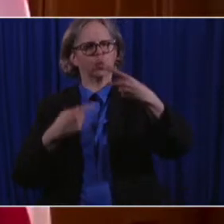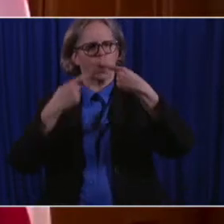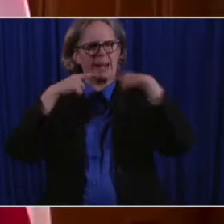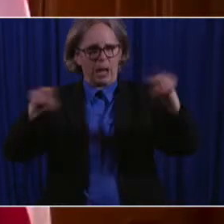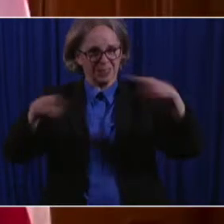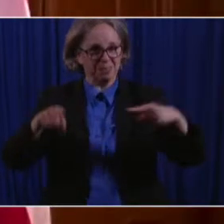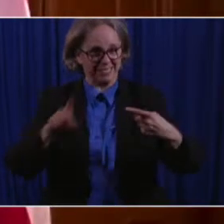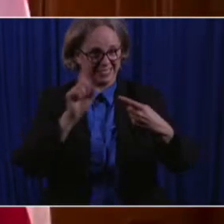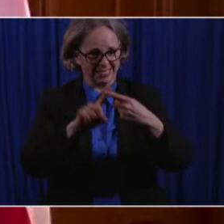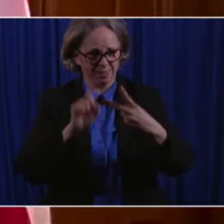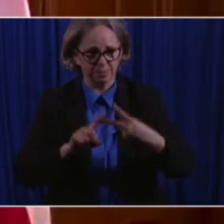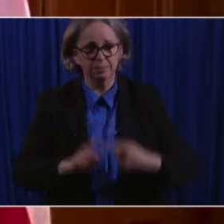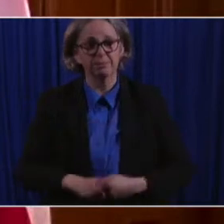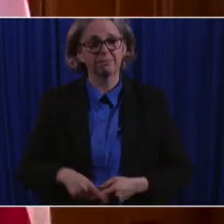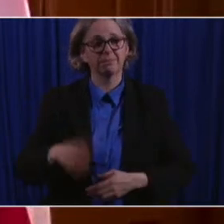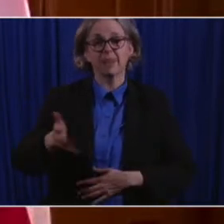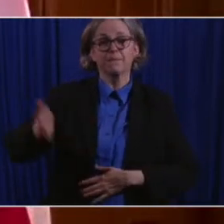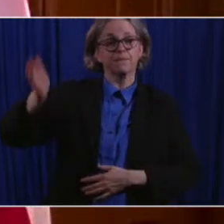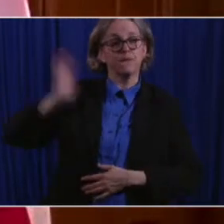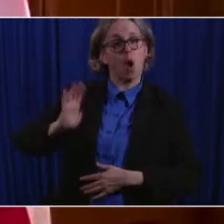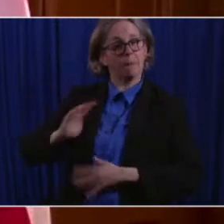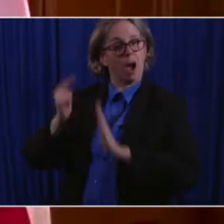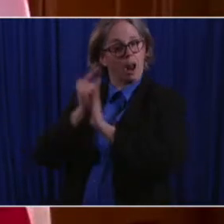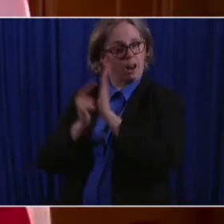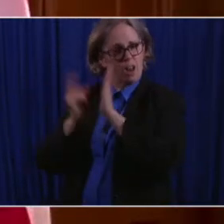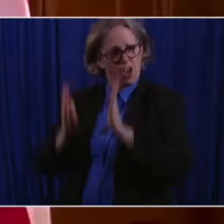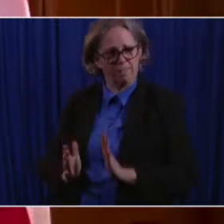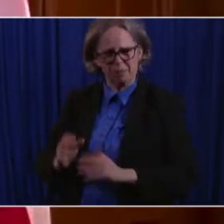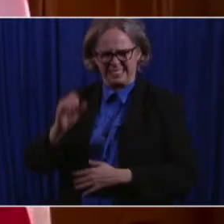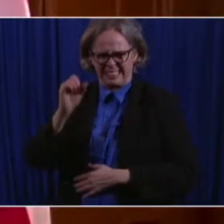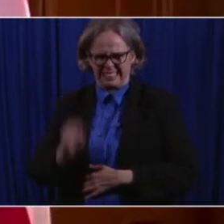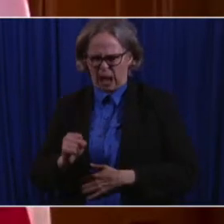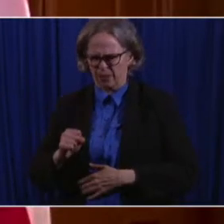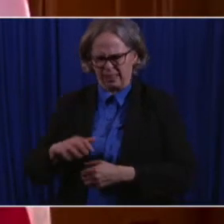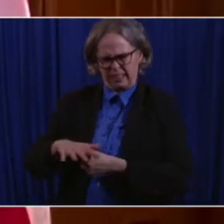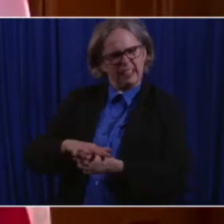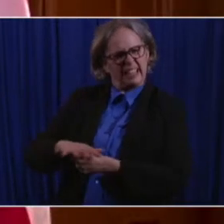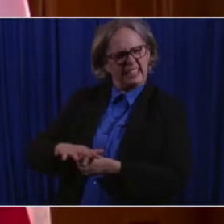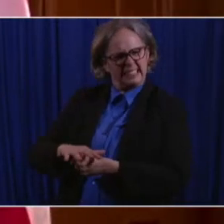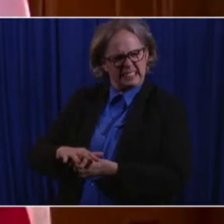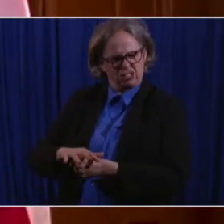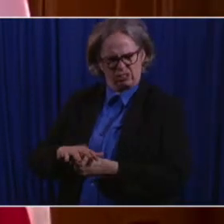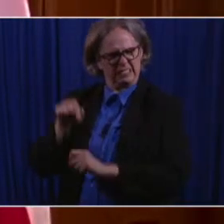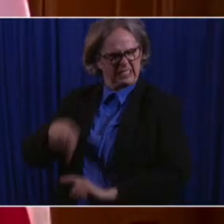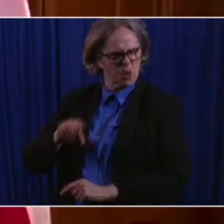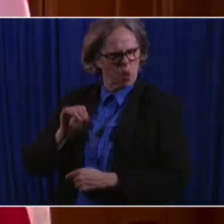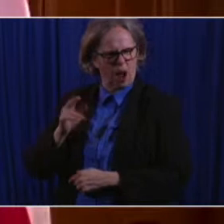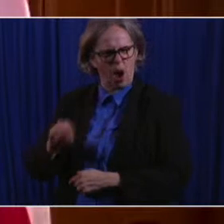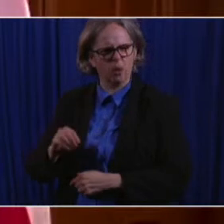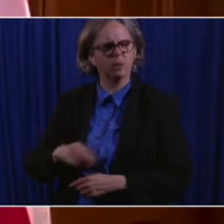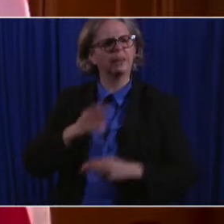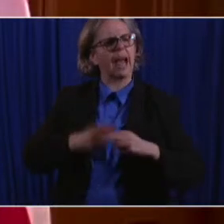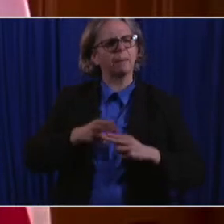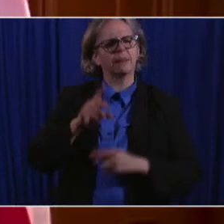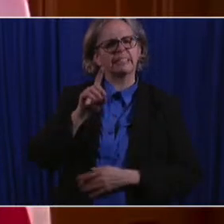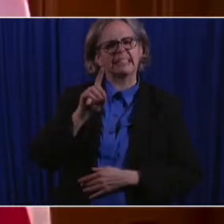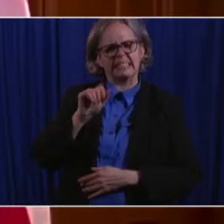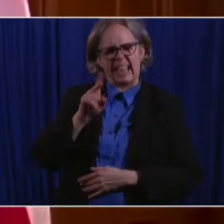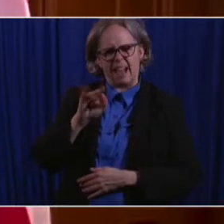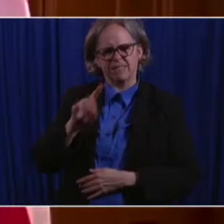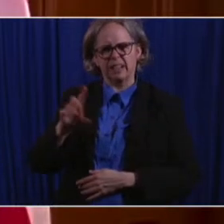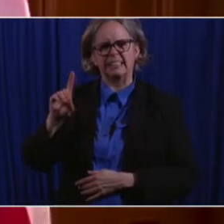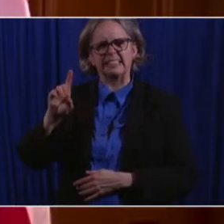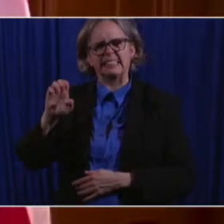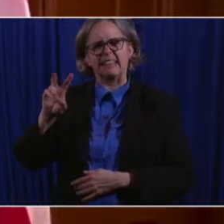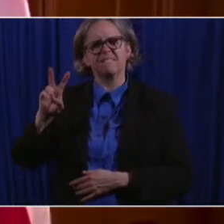Ohio, David DeVillers, will join our P3 team as a law enforcement subject matter expert. He will serve